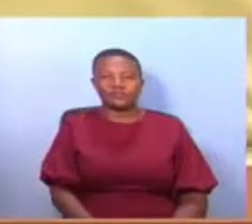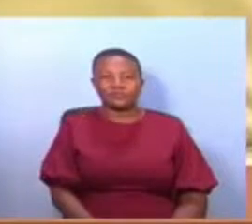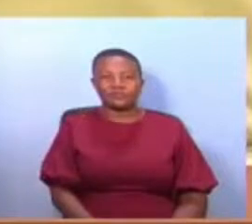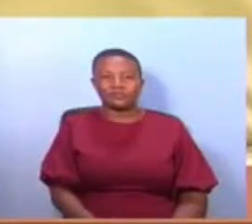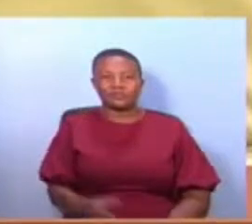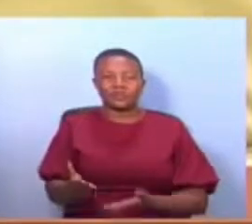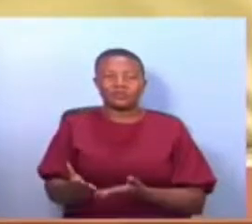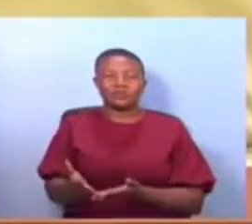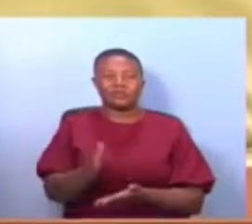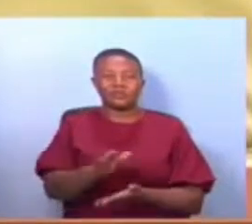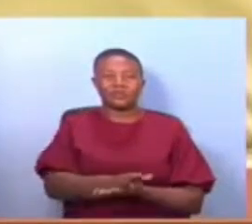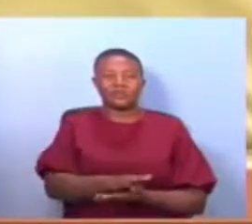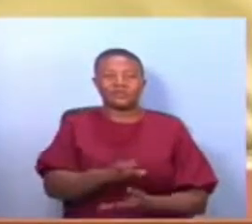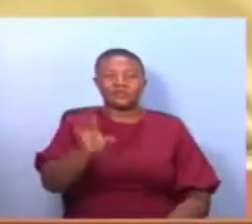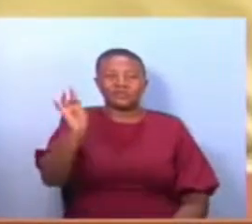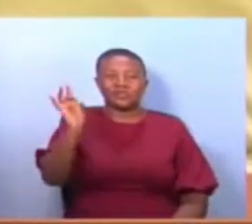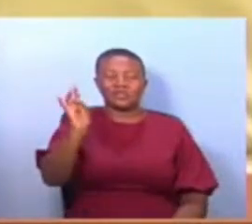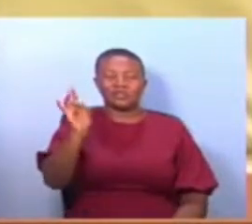Page 8.